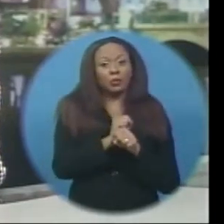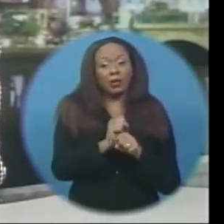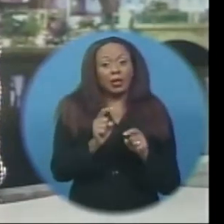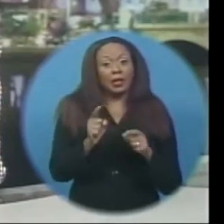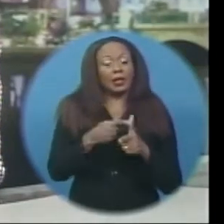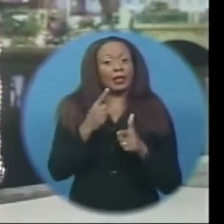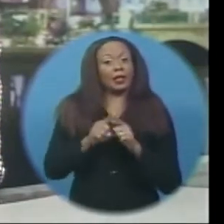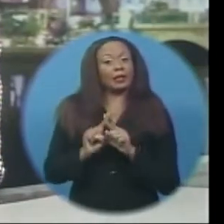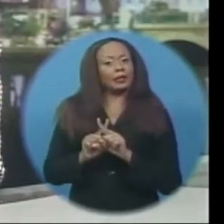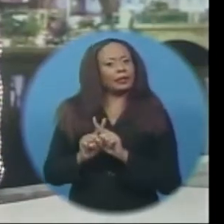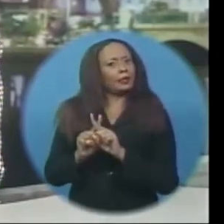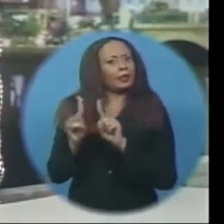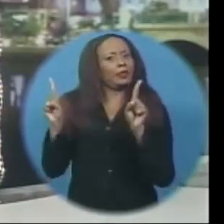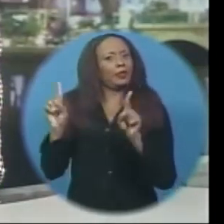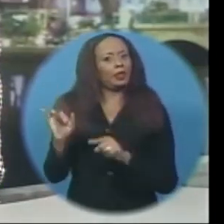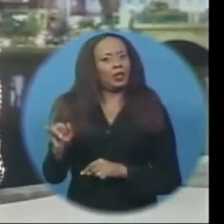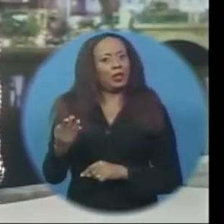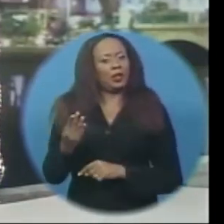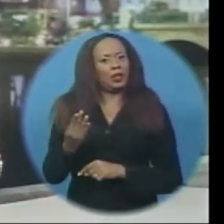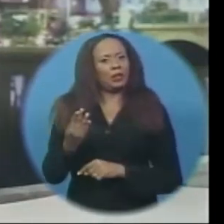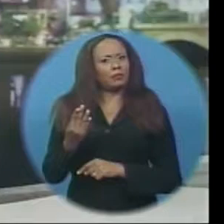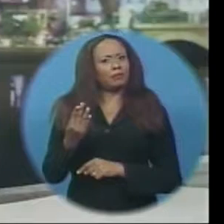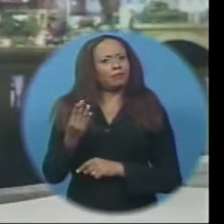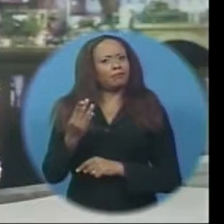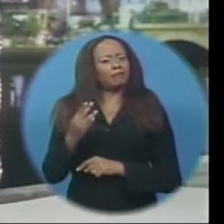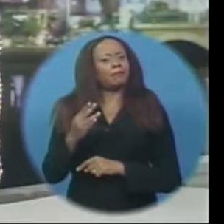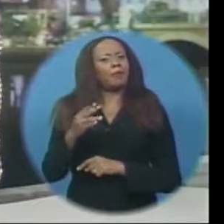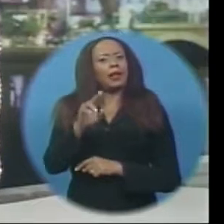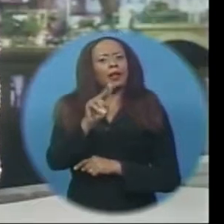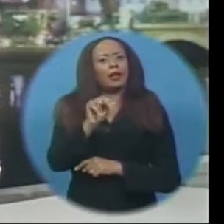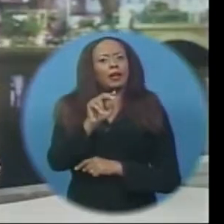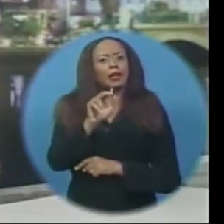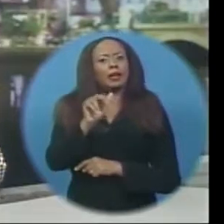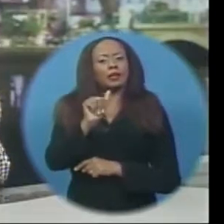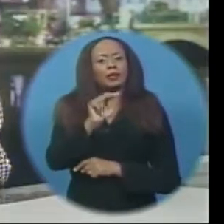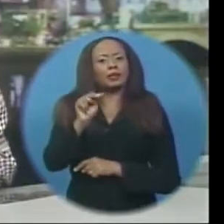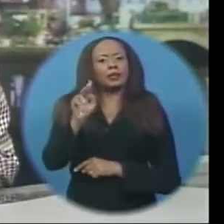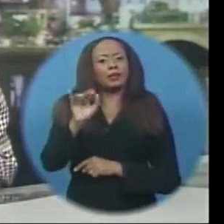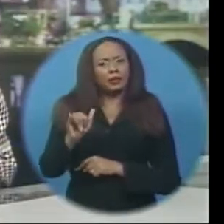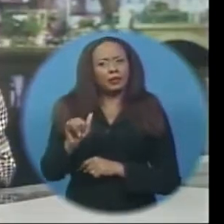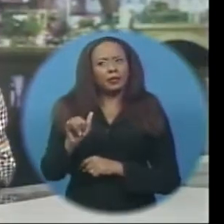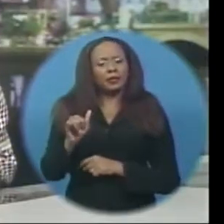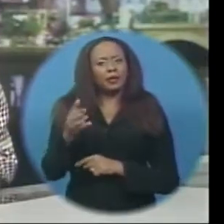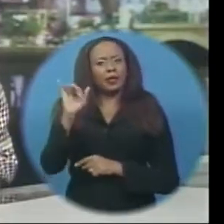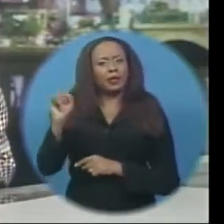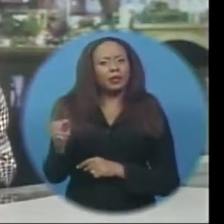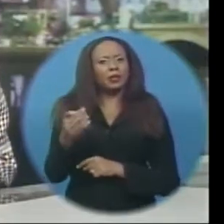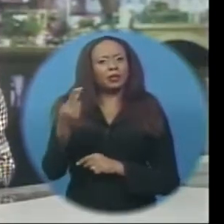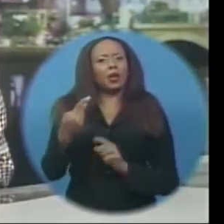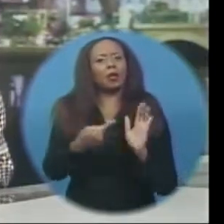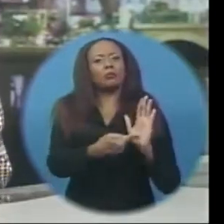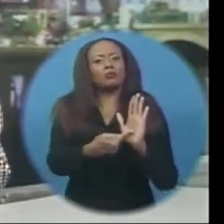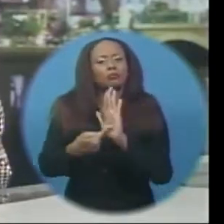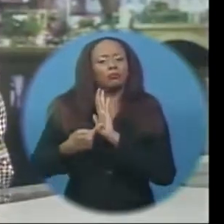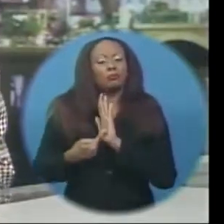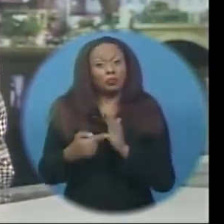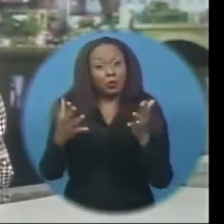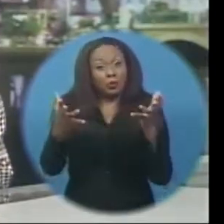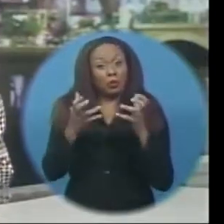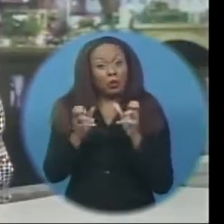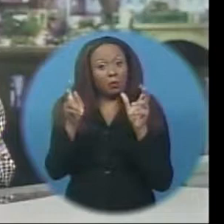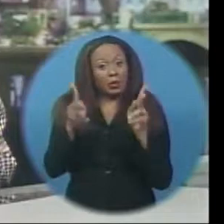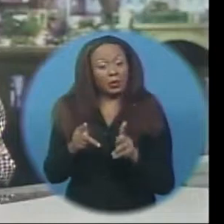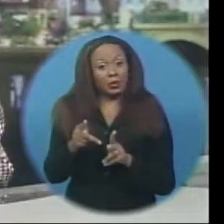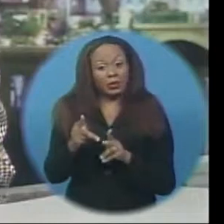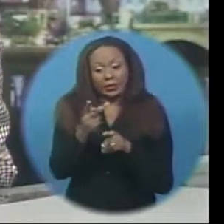this one. An unusual nanny job is being advertised on a British childcare website. It's seeking someone to look after